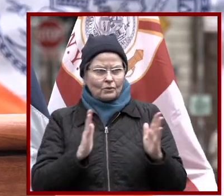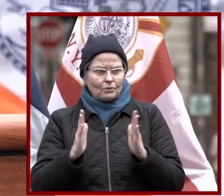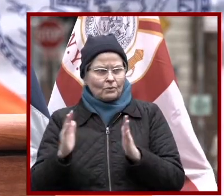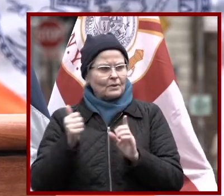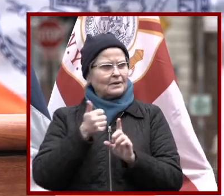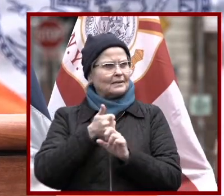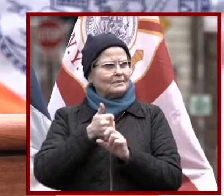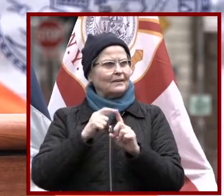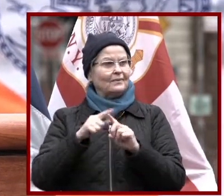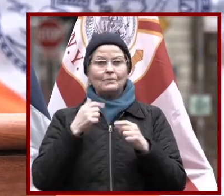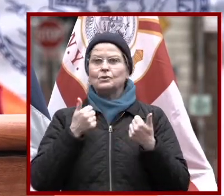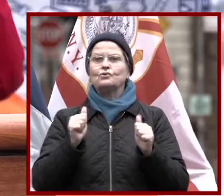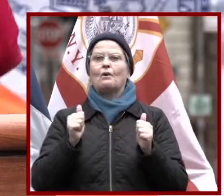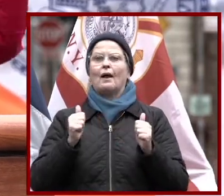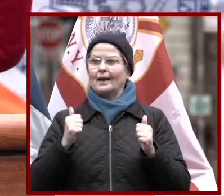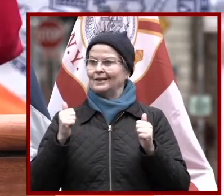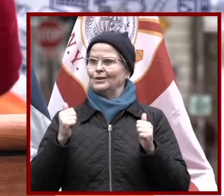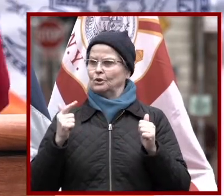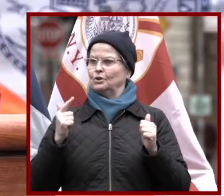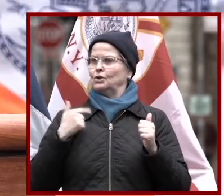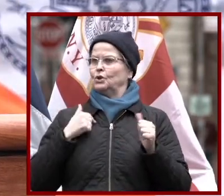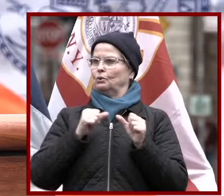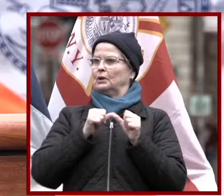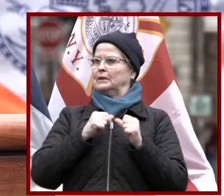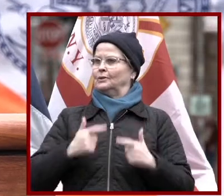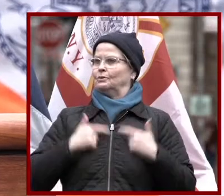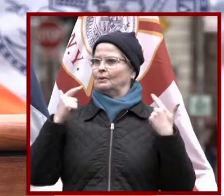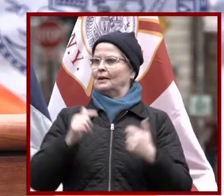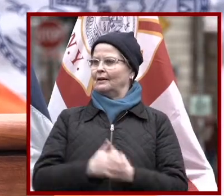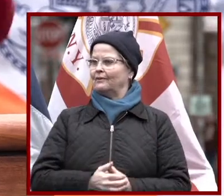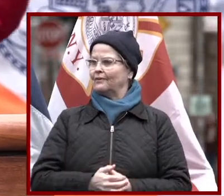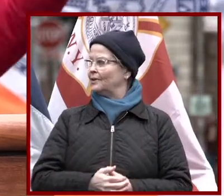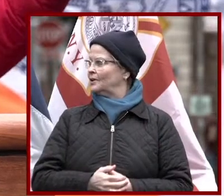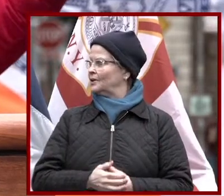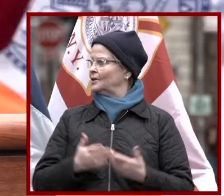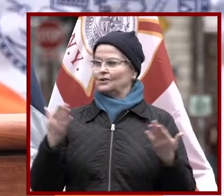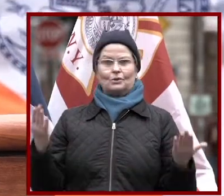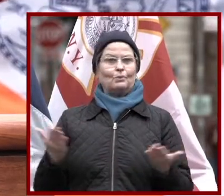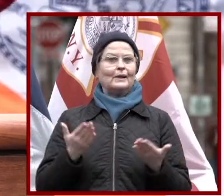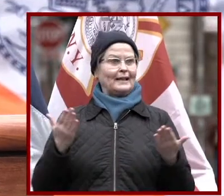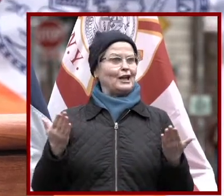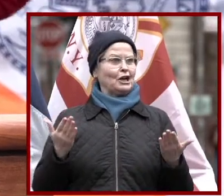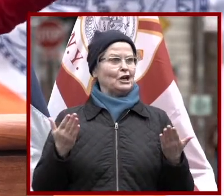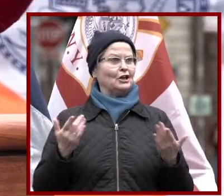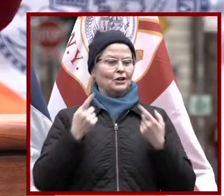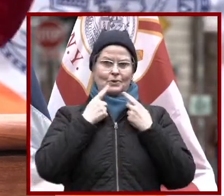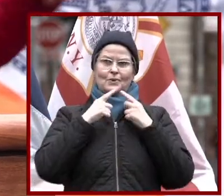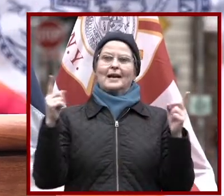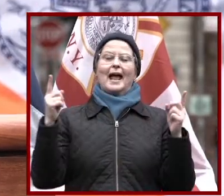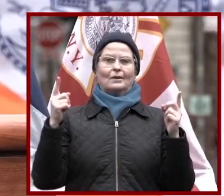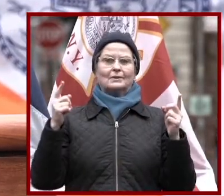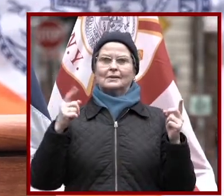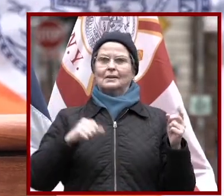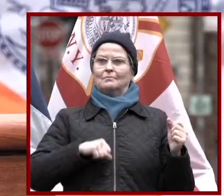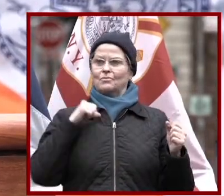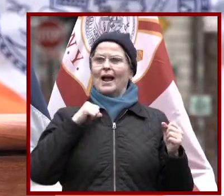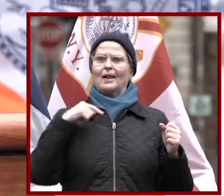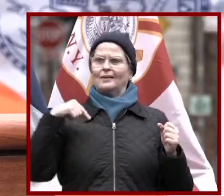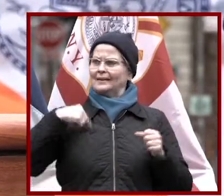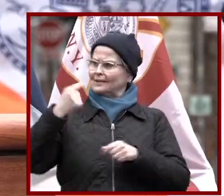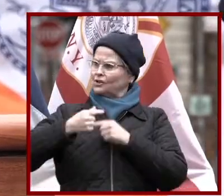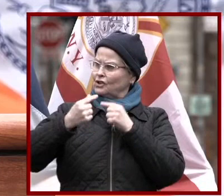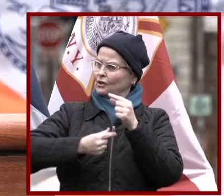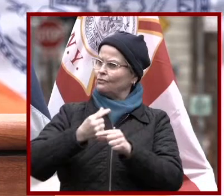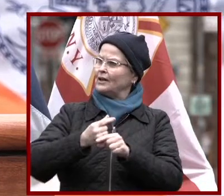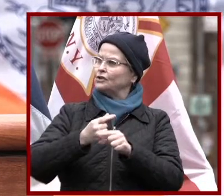were trying to stay alive. So we're here to say to those workers, we did it. This generation finally is going to